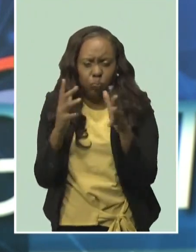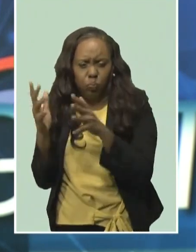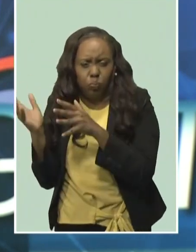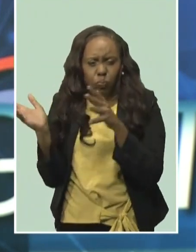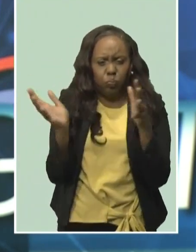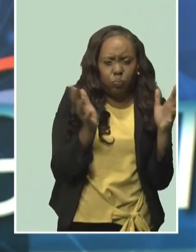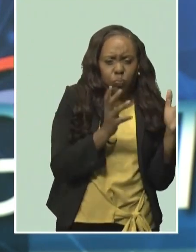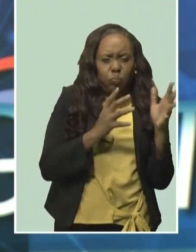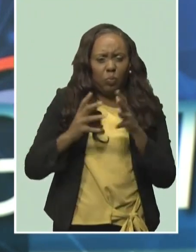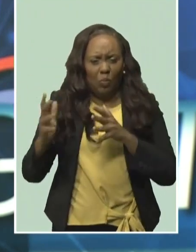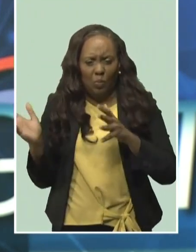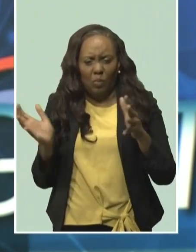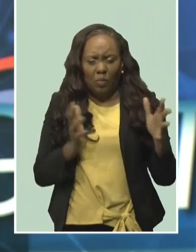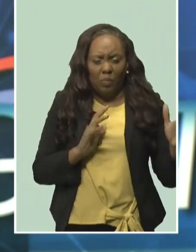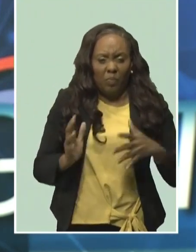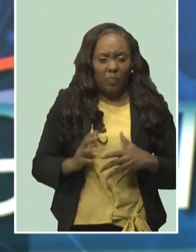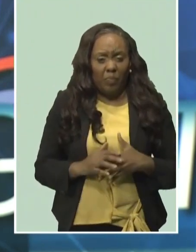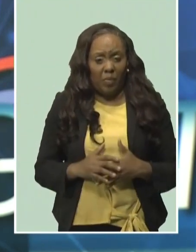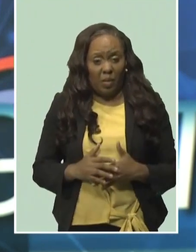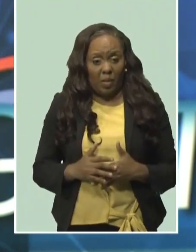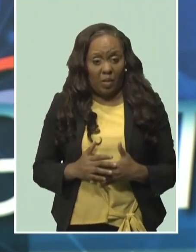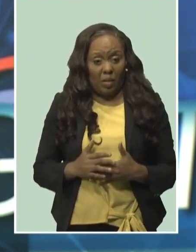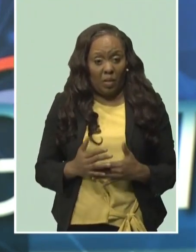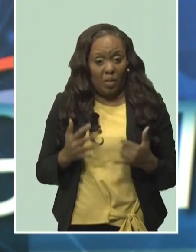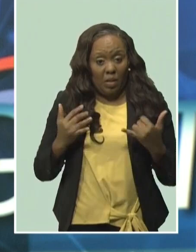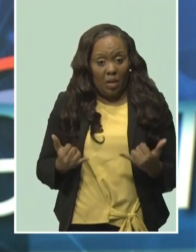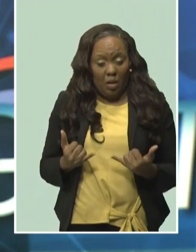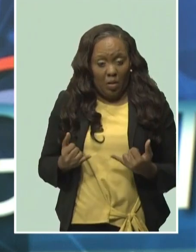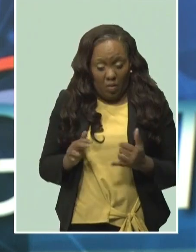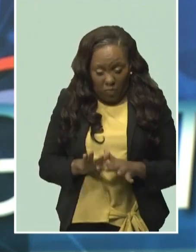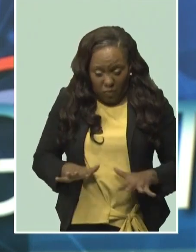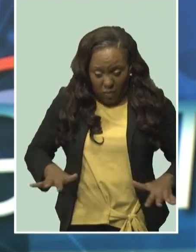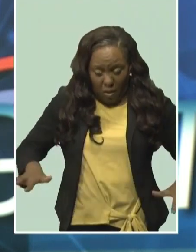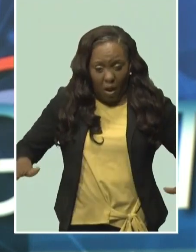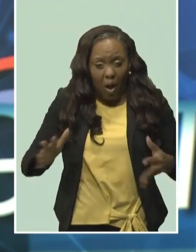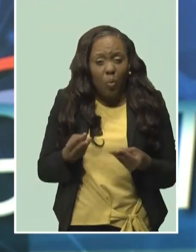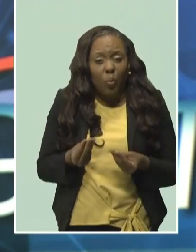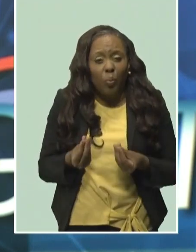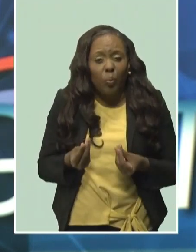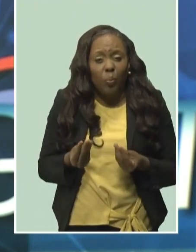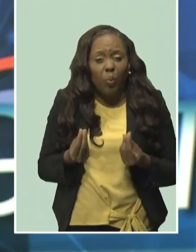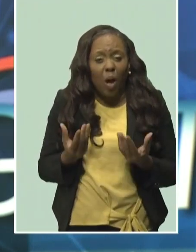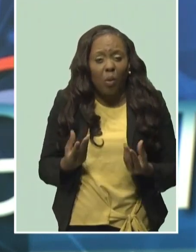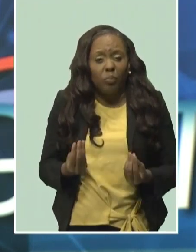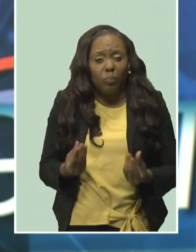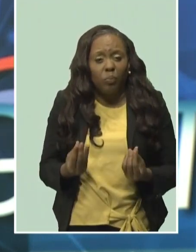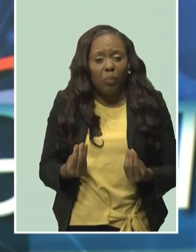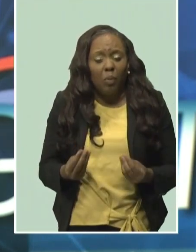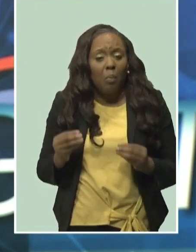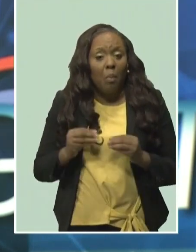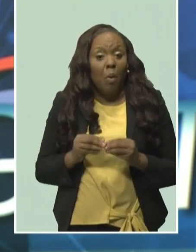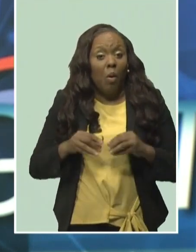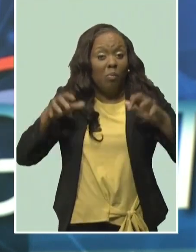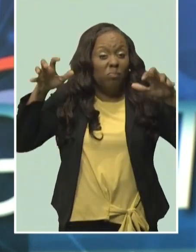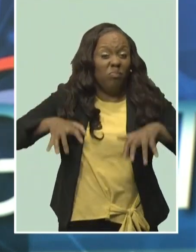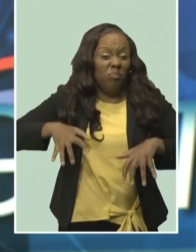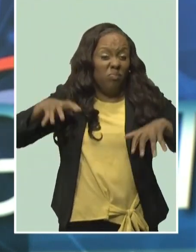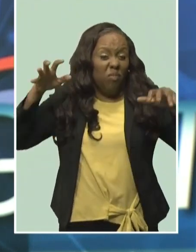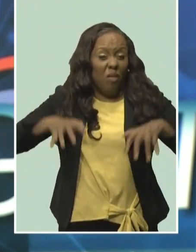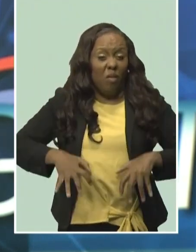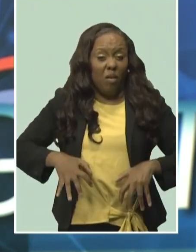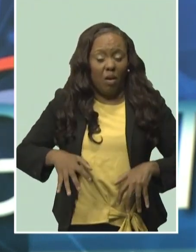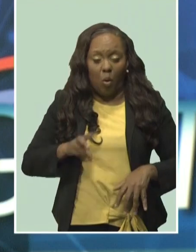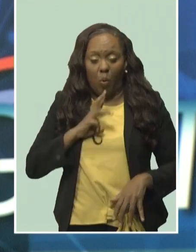with gusty winds. Conditions on the ground are already saturated and additional shower activity may cause flooding across the